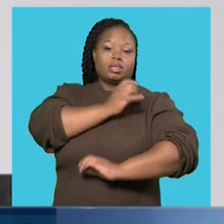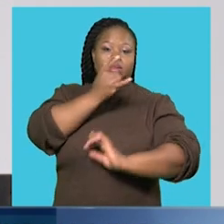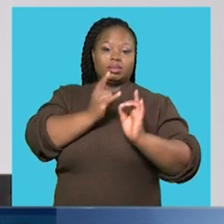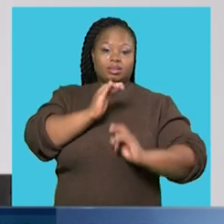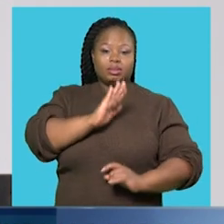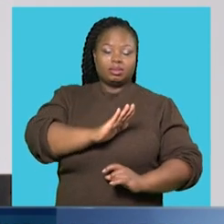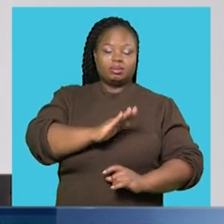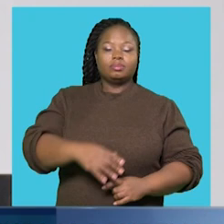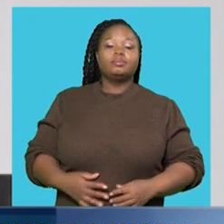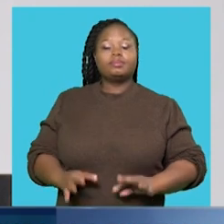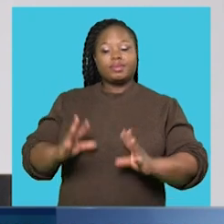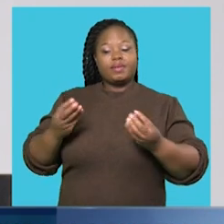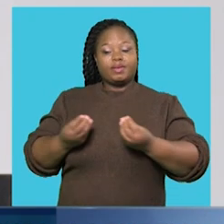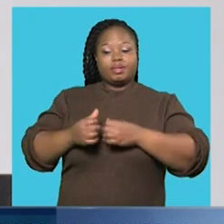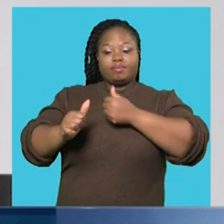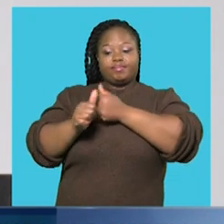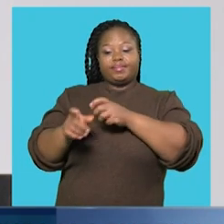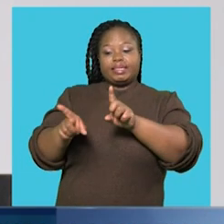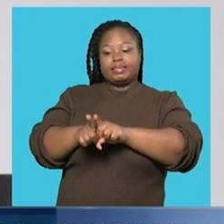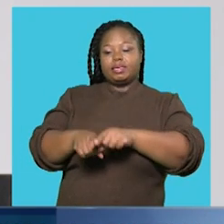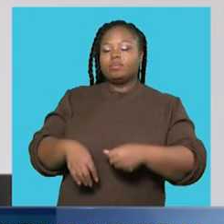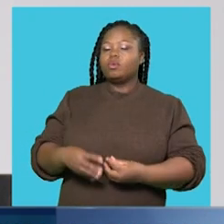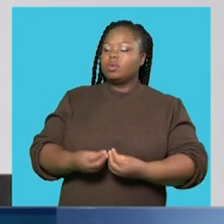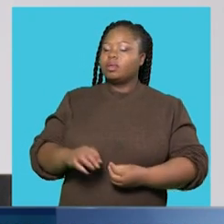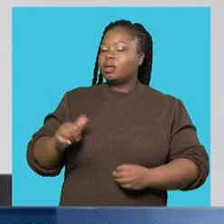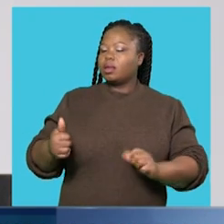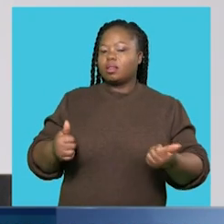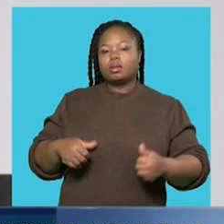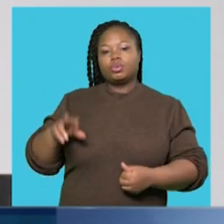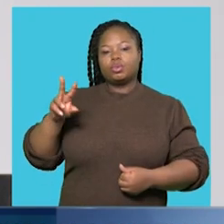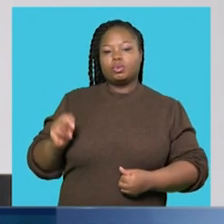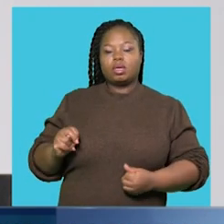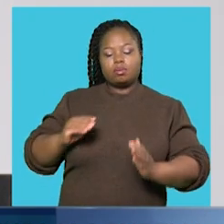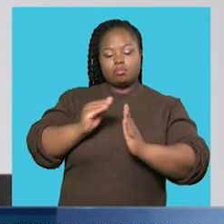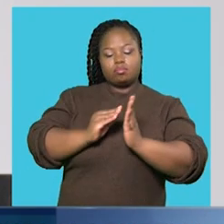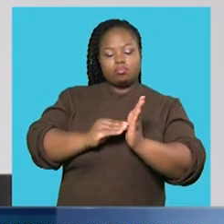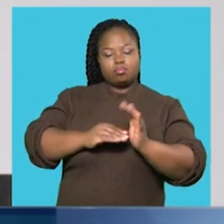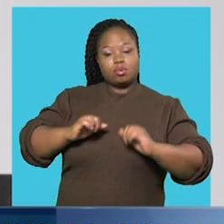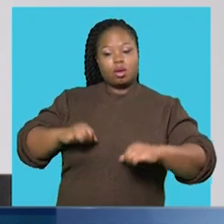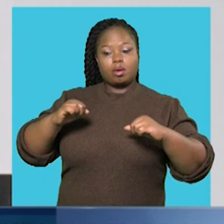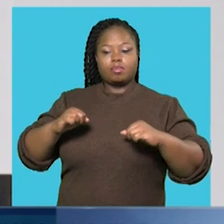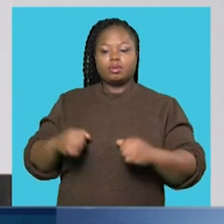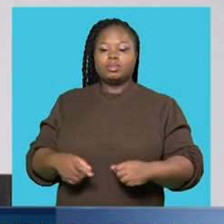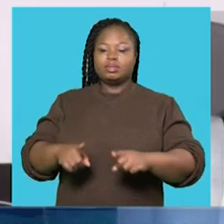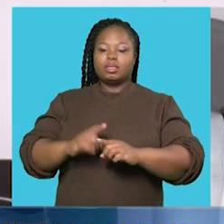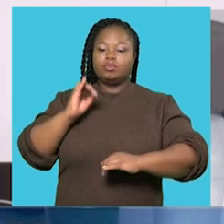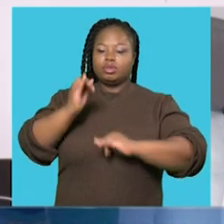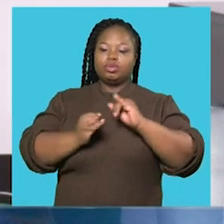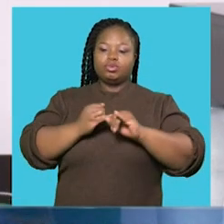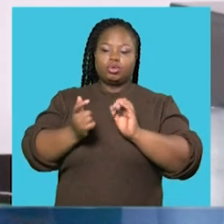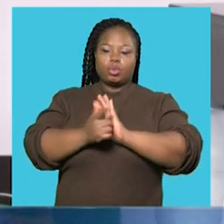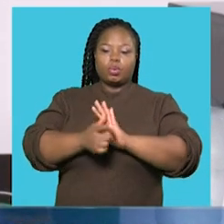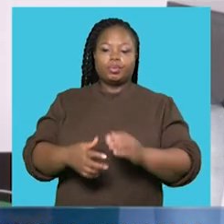of this in line with a number of relevant United Nations resolutions as well as international law.